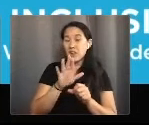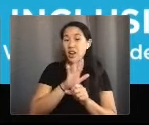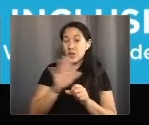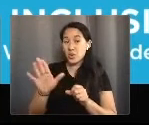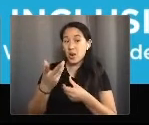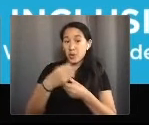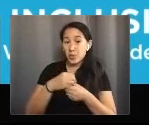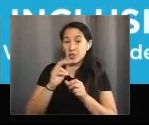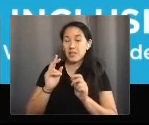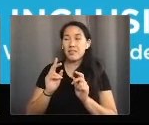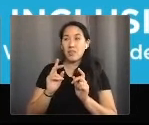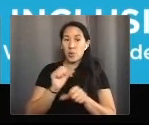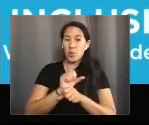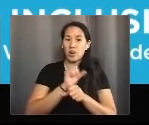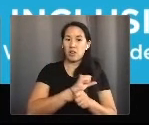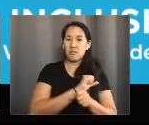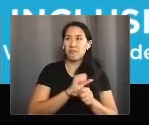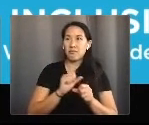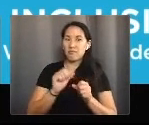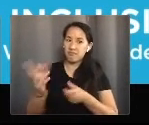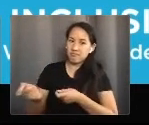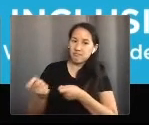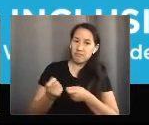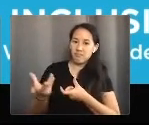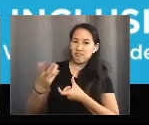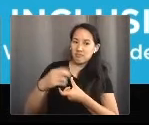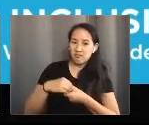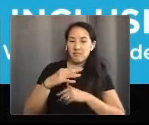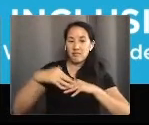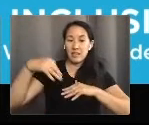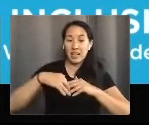people. Representation and leadership matters.